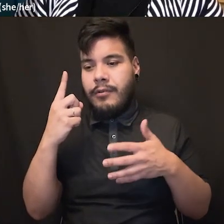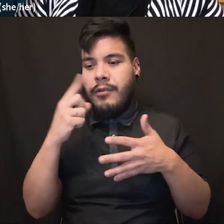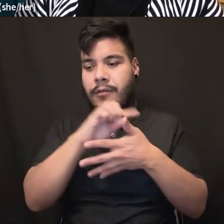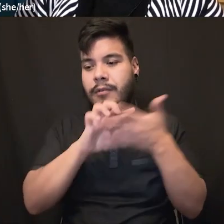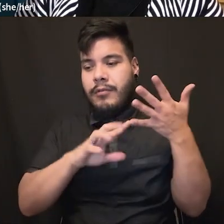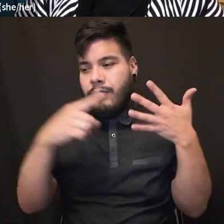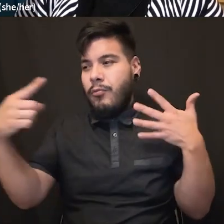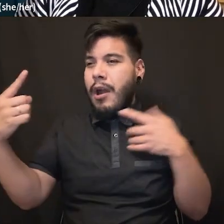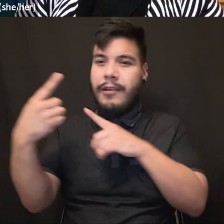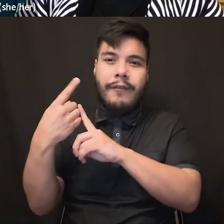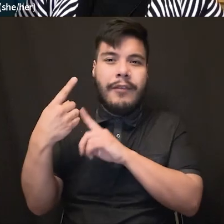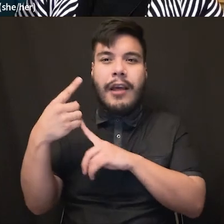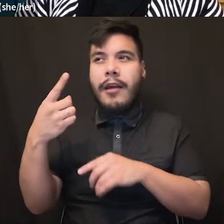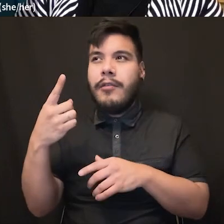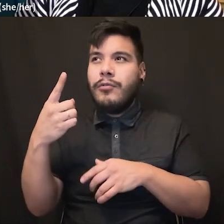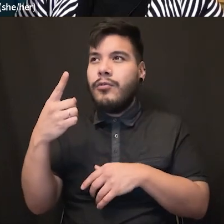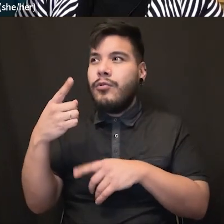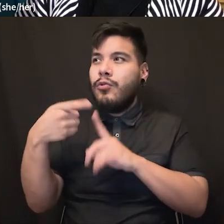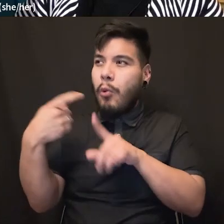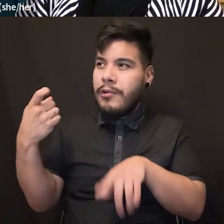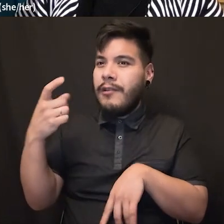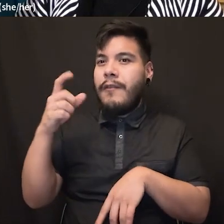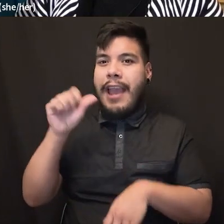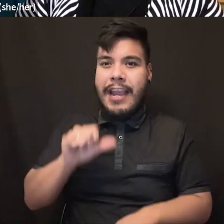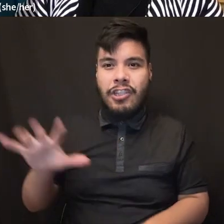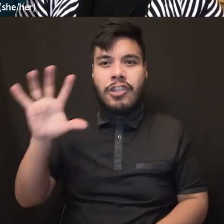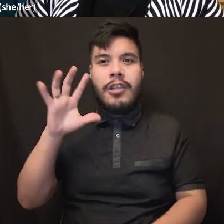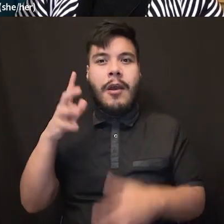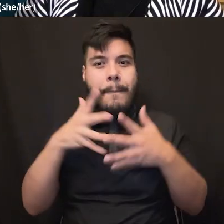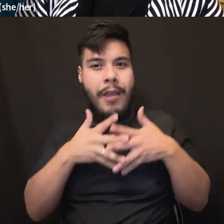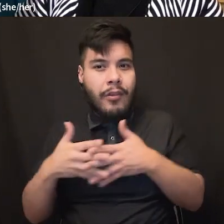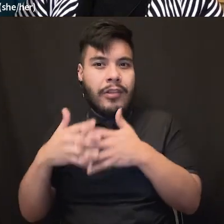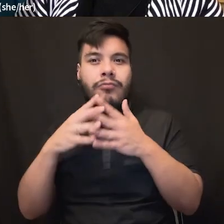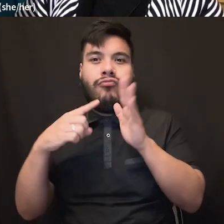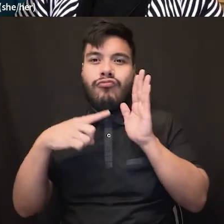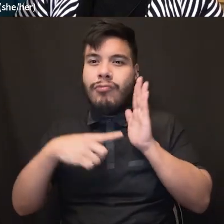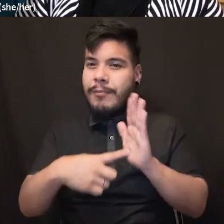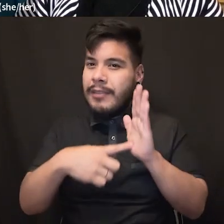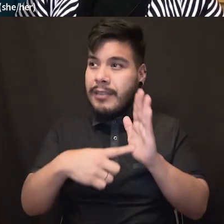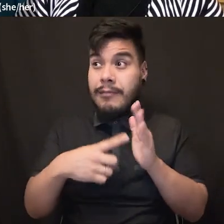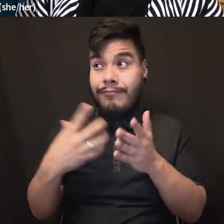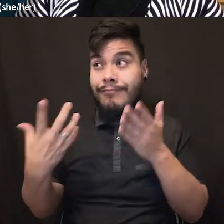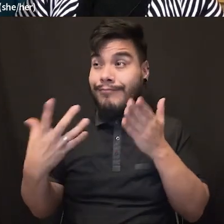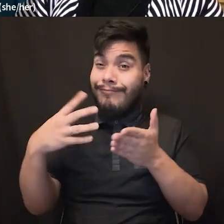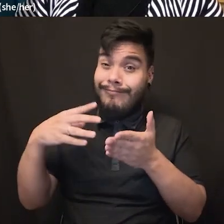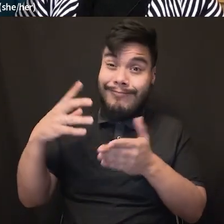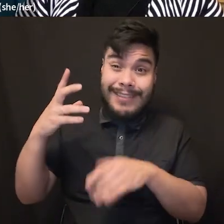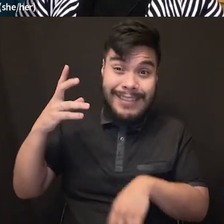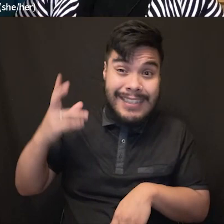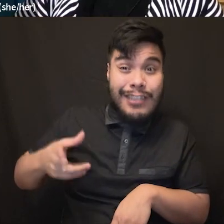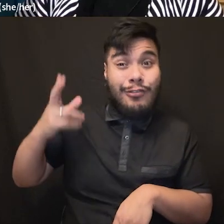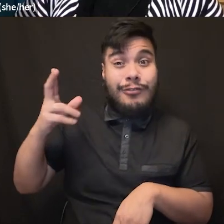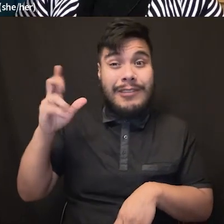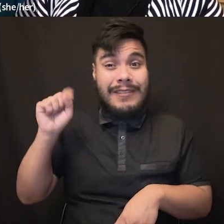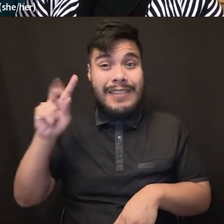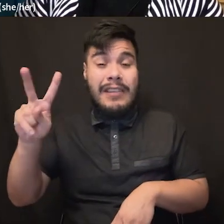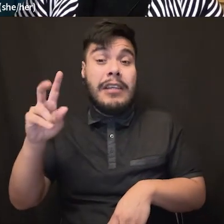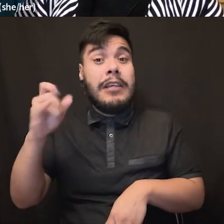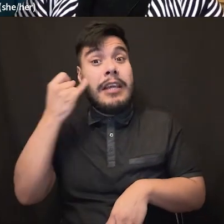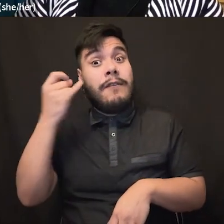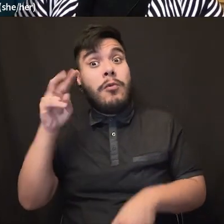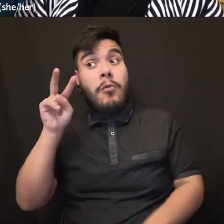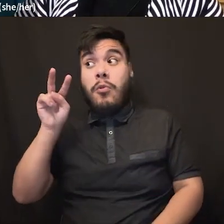one of the biggest sources of Asian American representation, maybe in the history of television. Like if you look at the cast